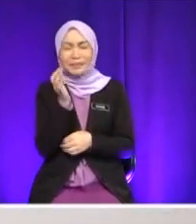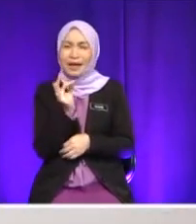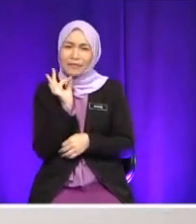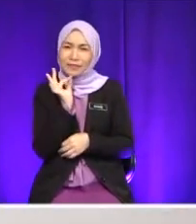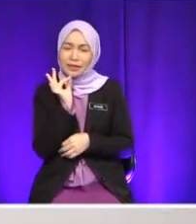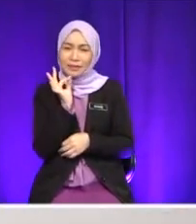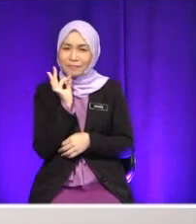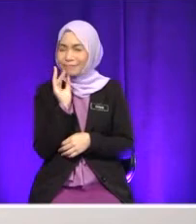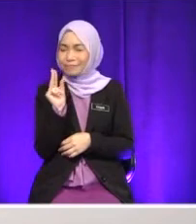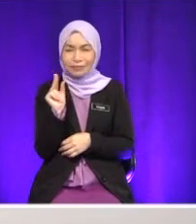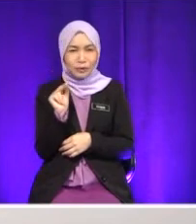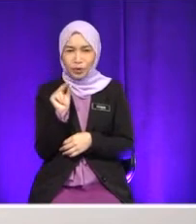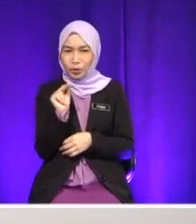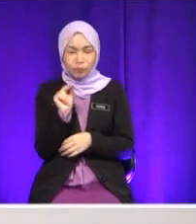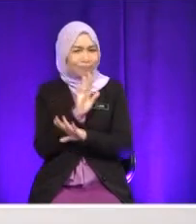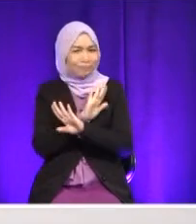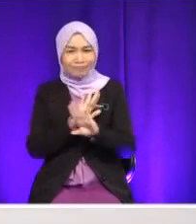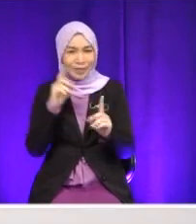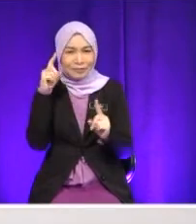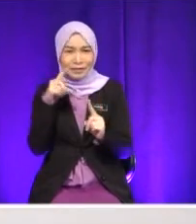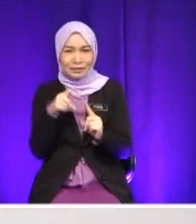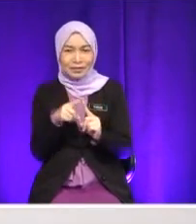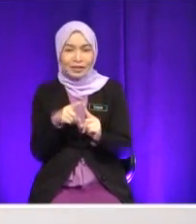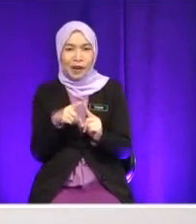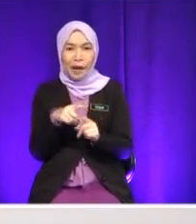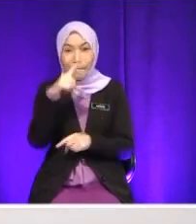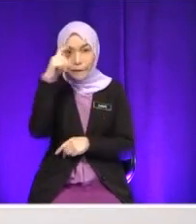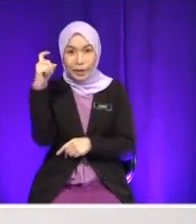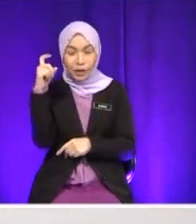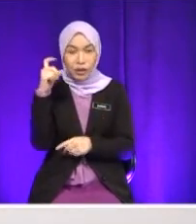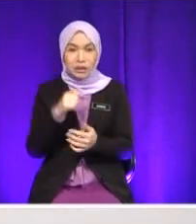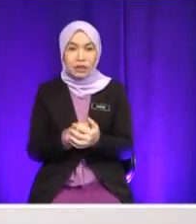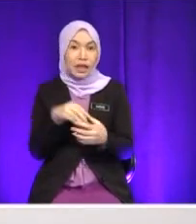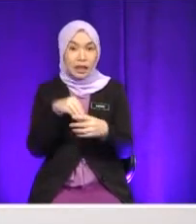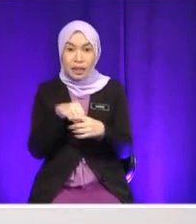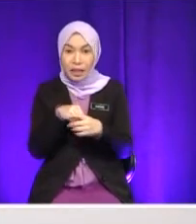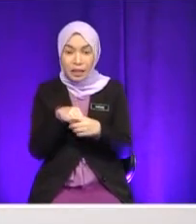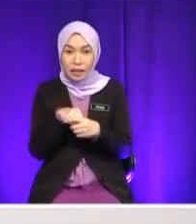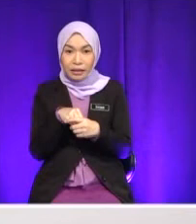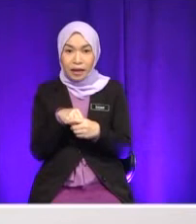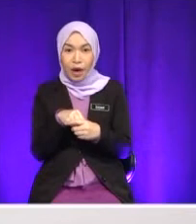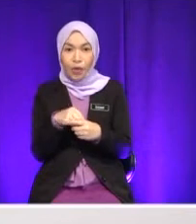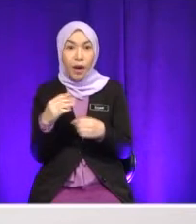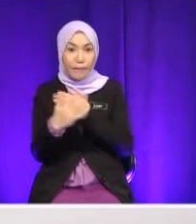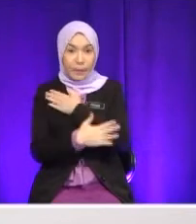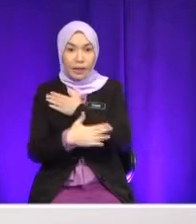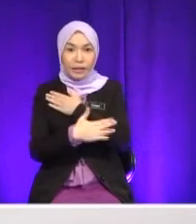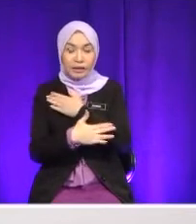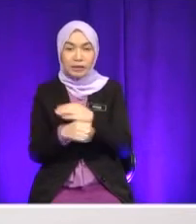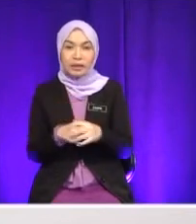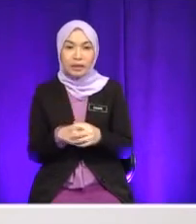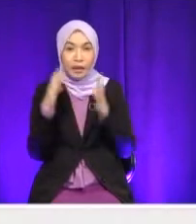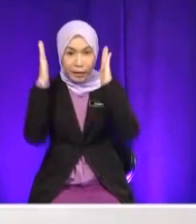Since we live in Malaysia, we need to care for the changes and happening in our country. For instance, the economy,